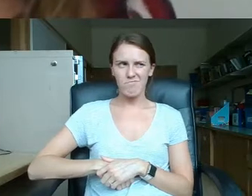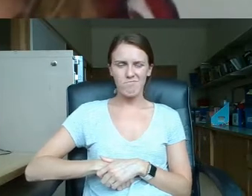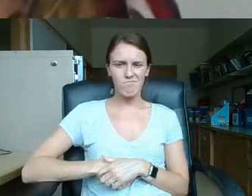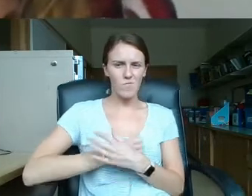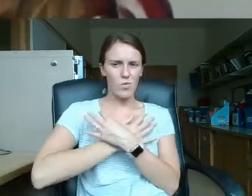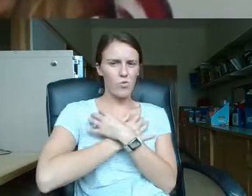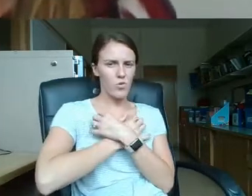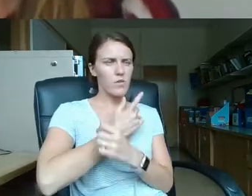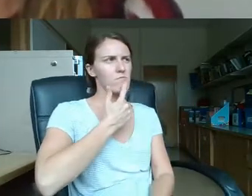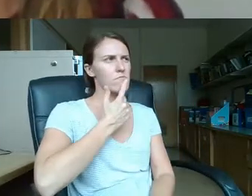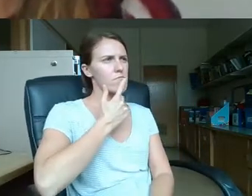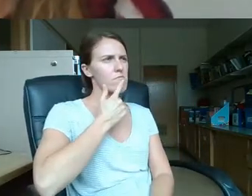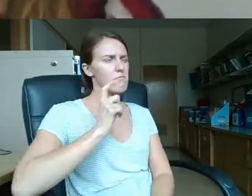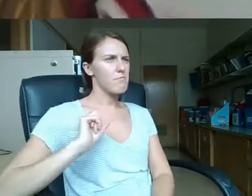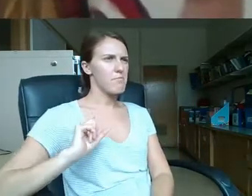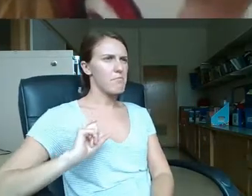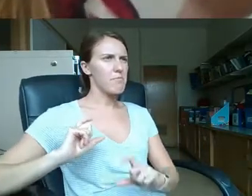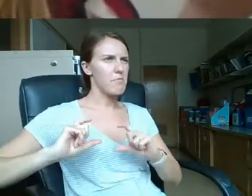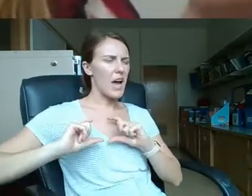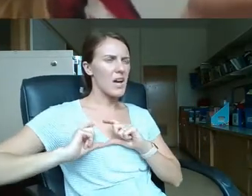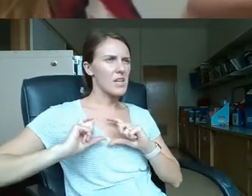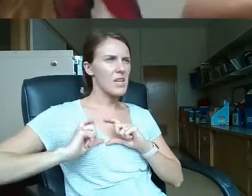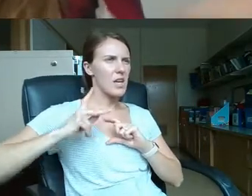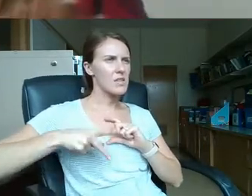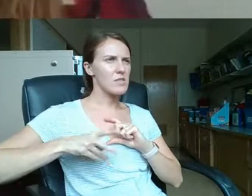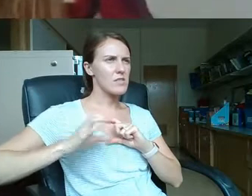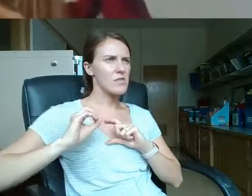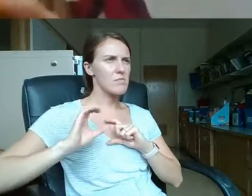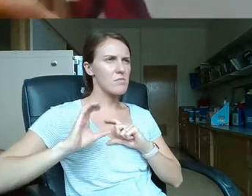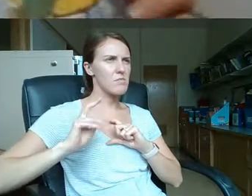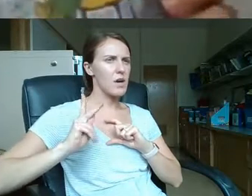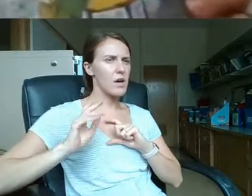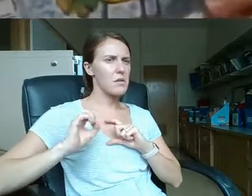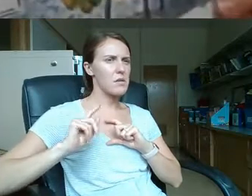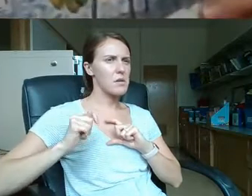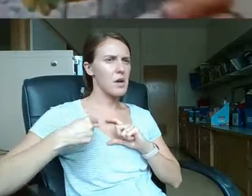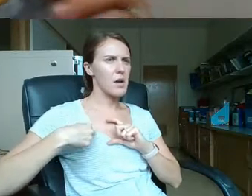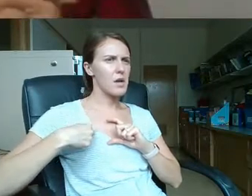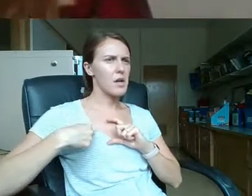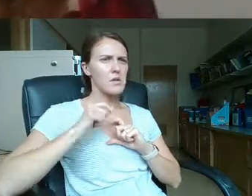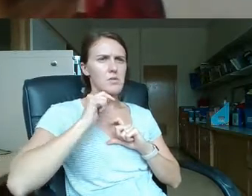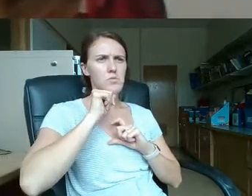Pockets, said Corduroy to himself. I don't have pockets.